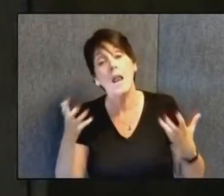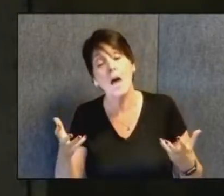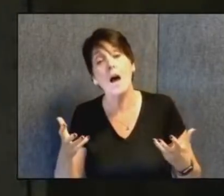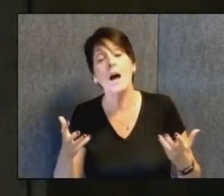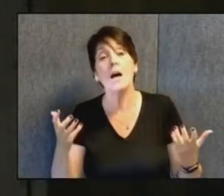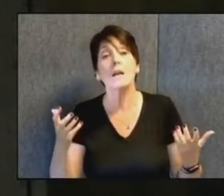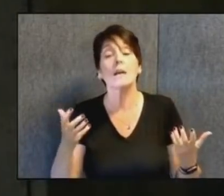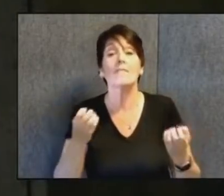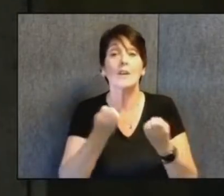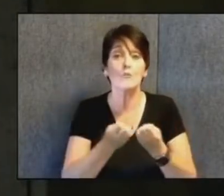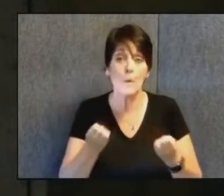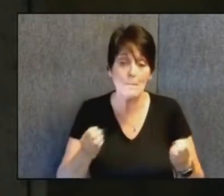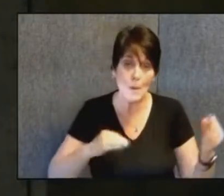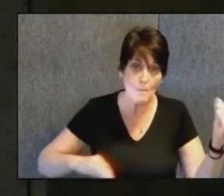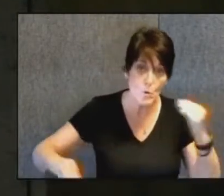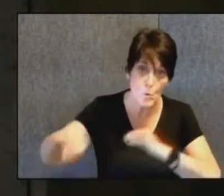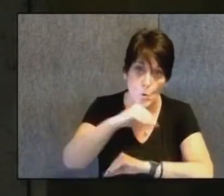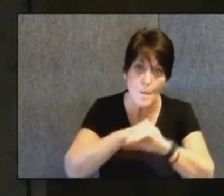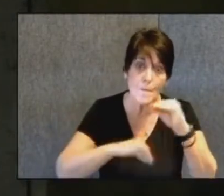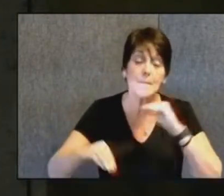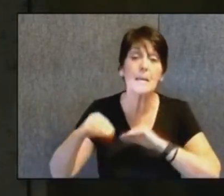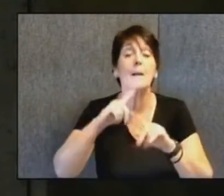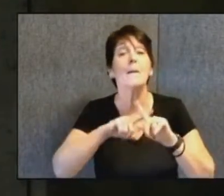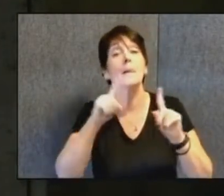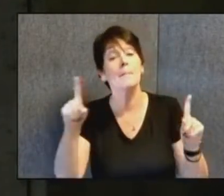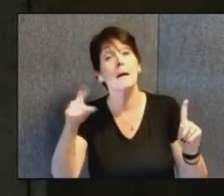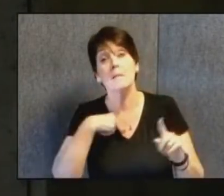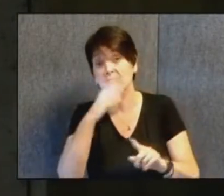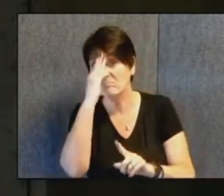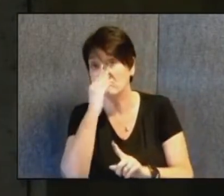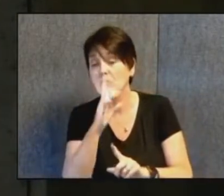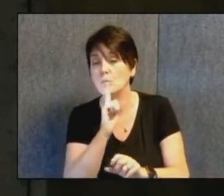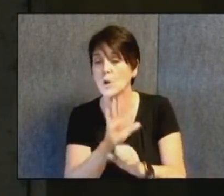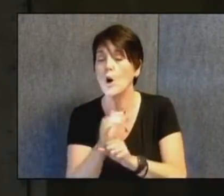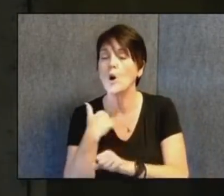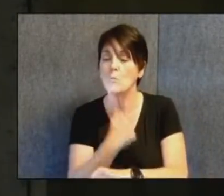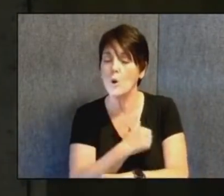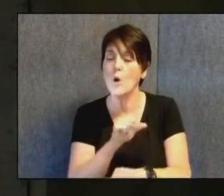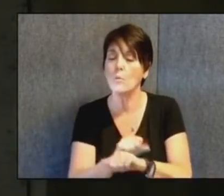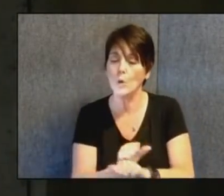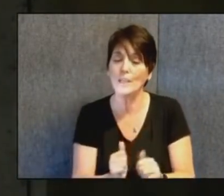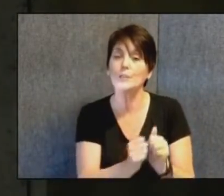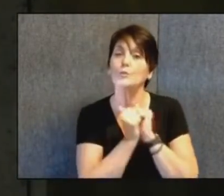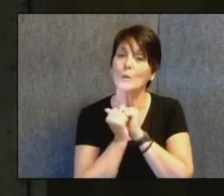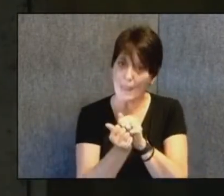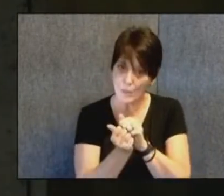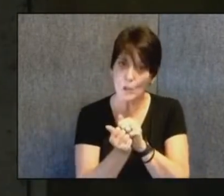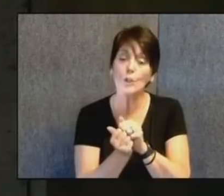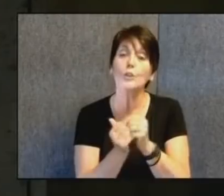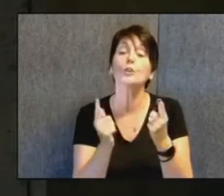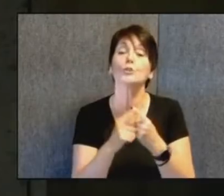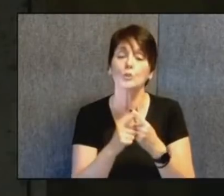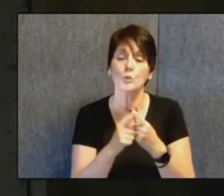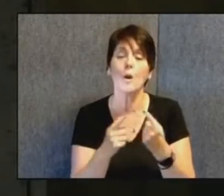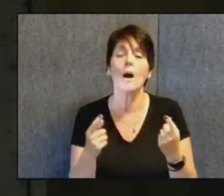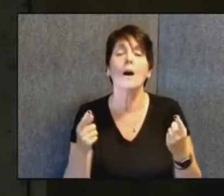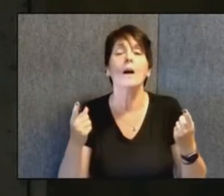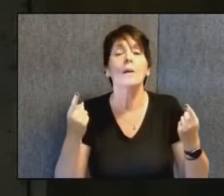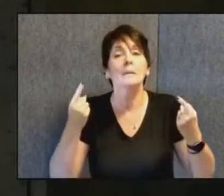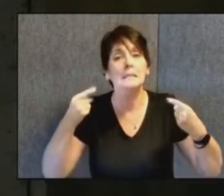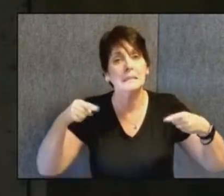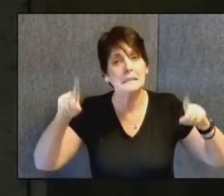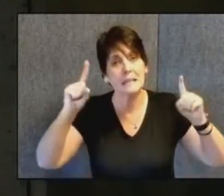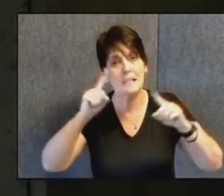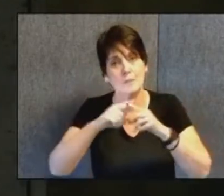equipment moving around, but let me assure you that we are working together to bring a successful end to this